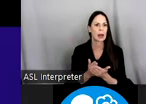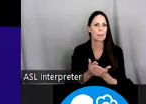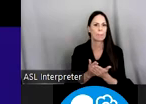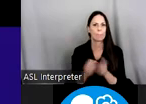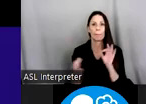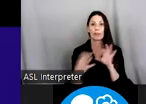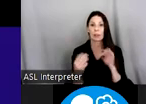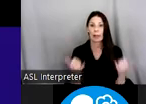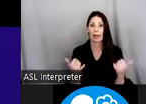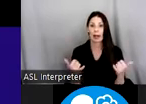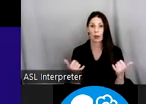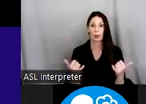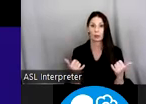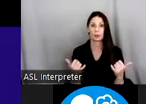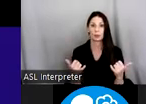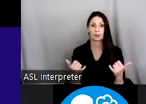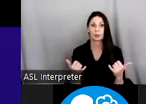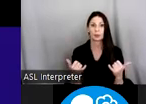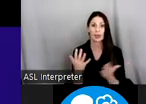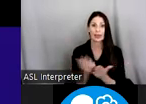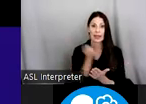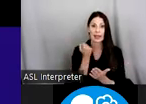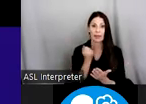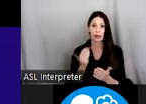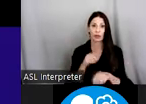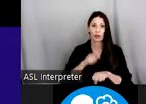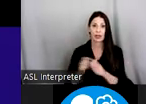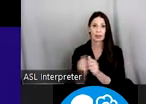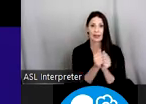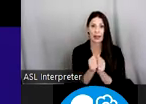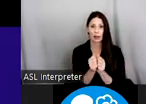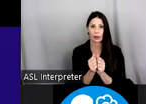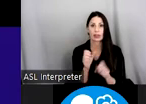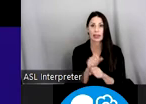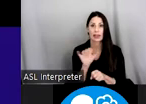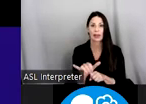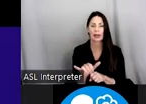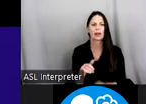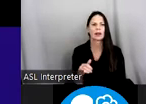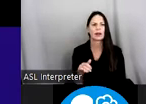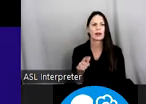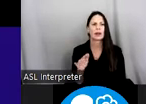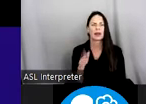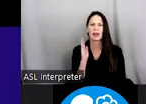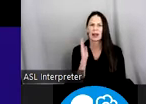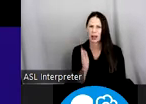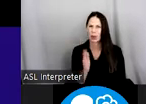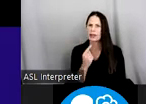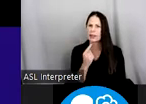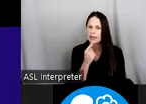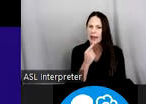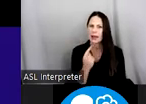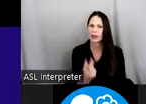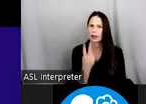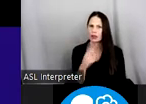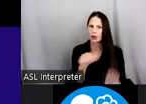feedback now and take advantage of our time together to get some of that. I will say there's two areas where, well, let me back